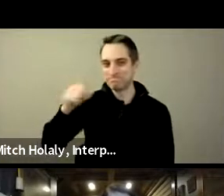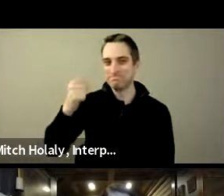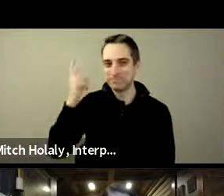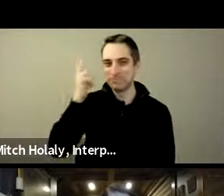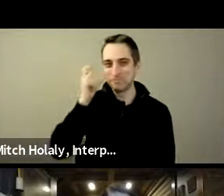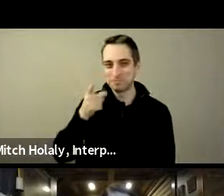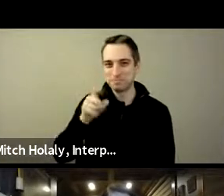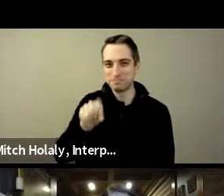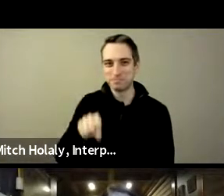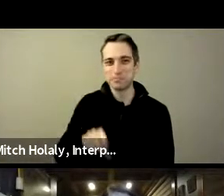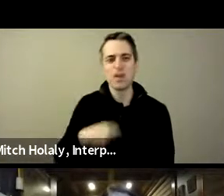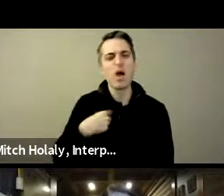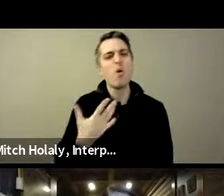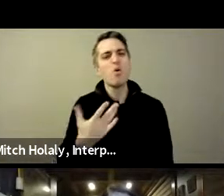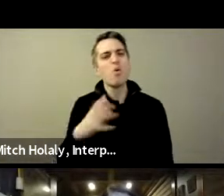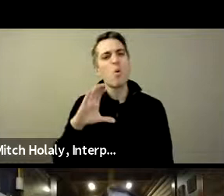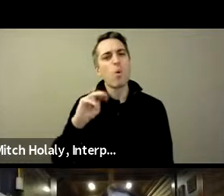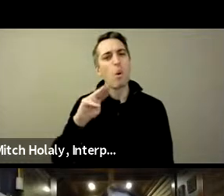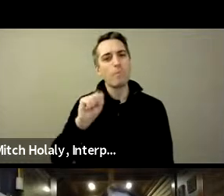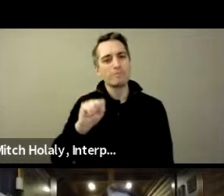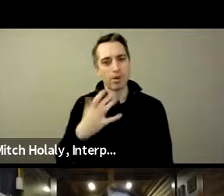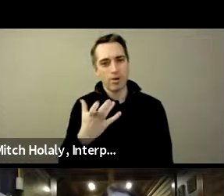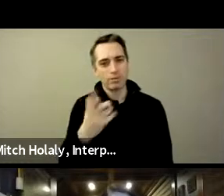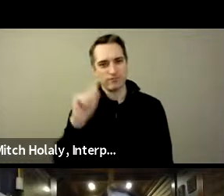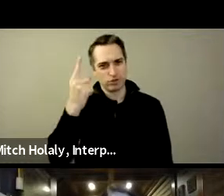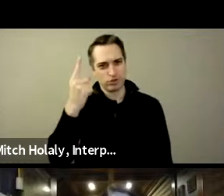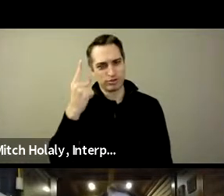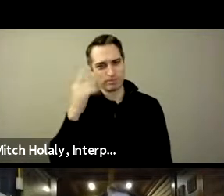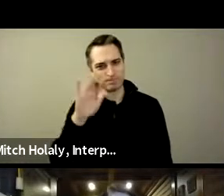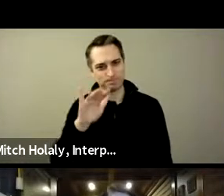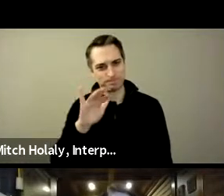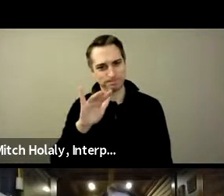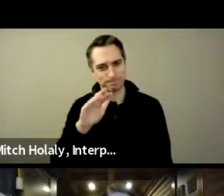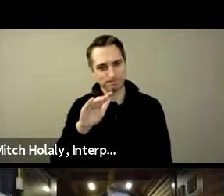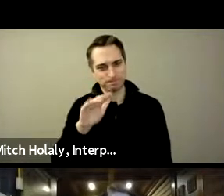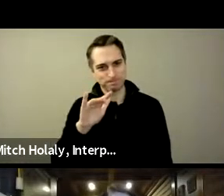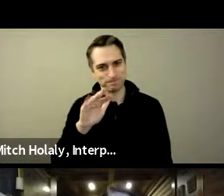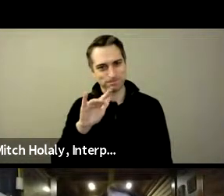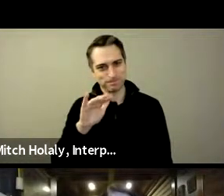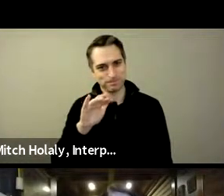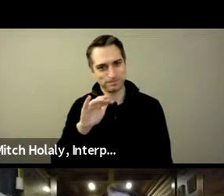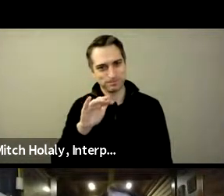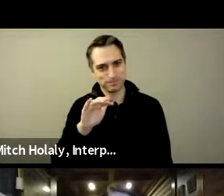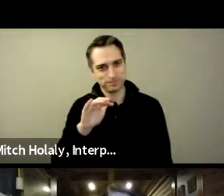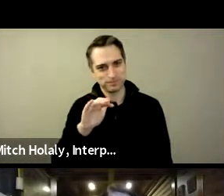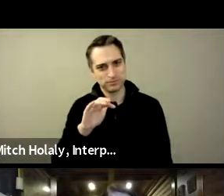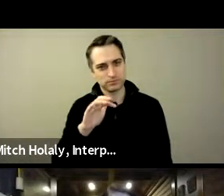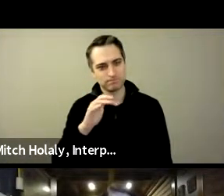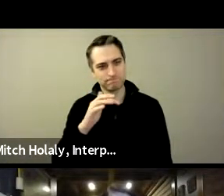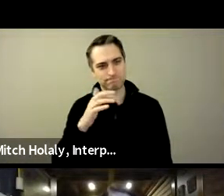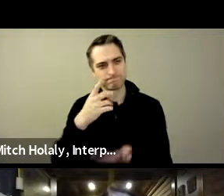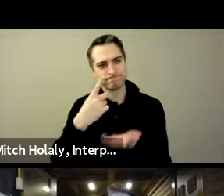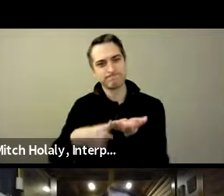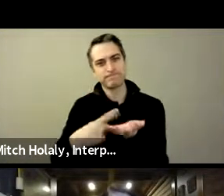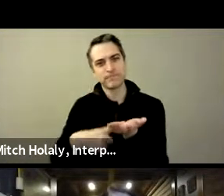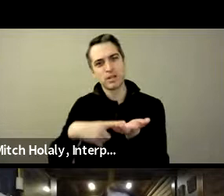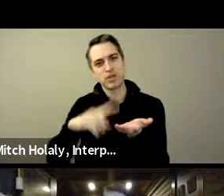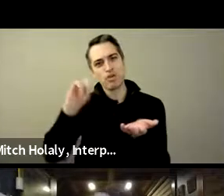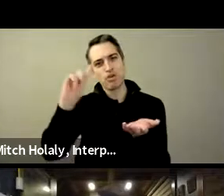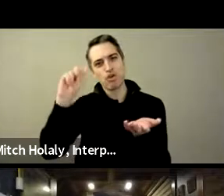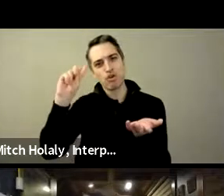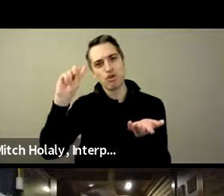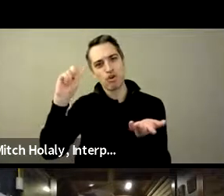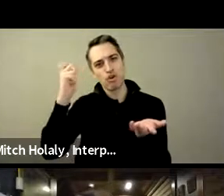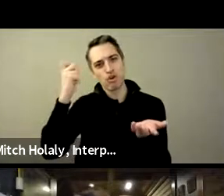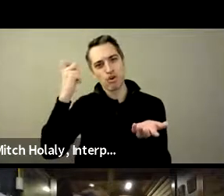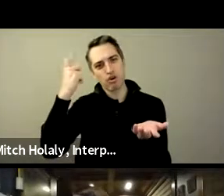ask a question about, well, first of all, I wanted to speak to the governor's vision as it